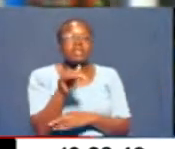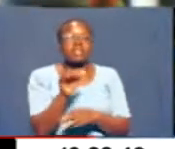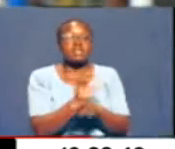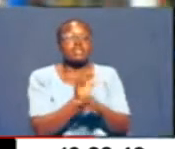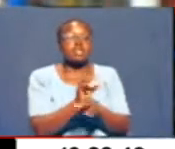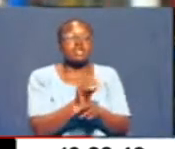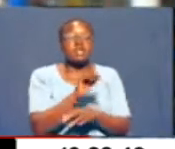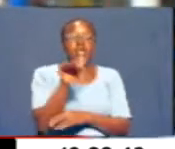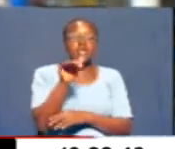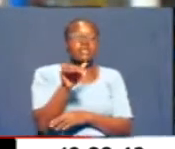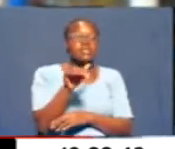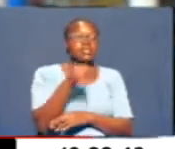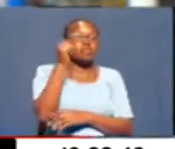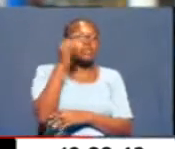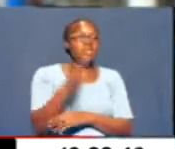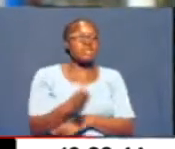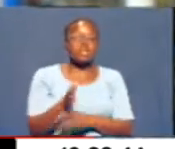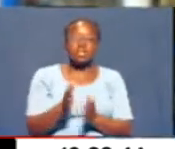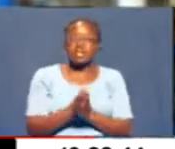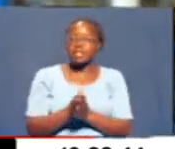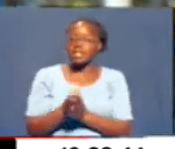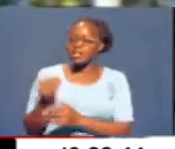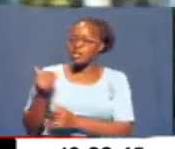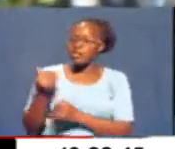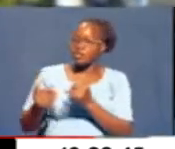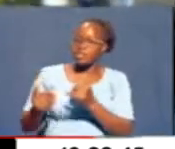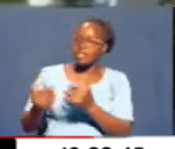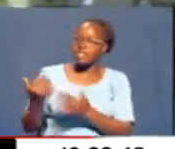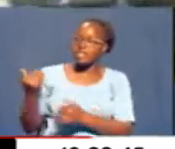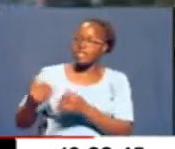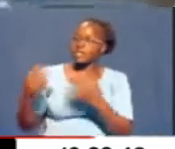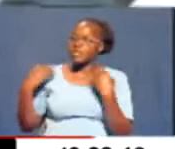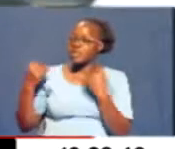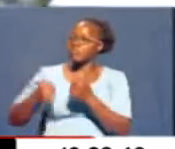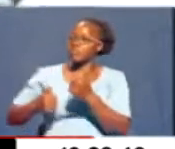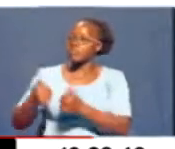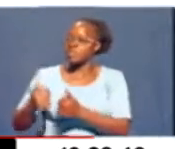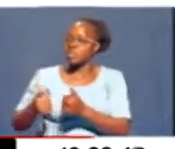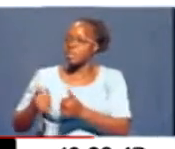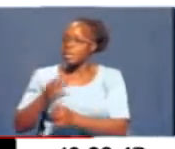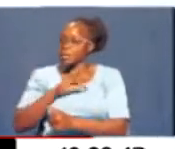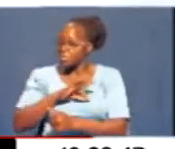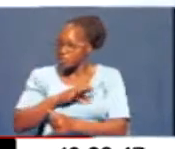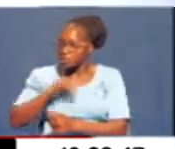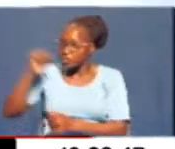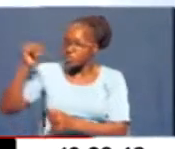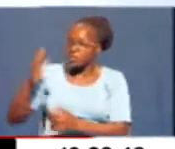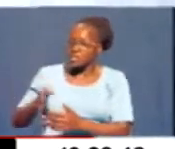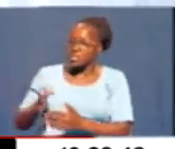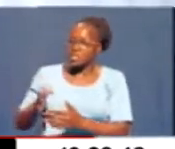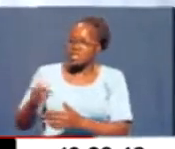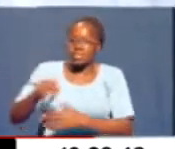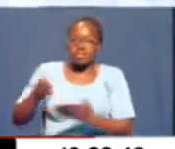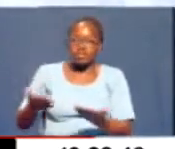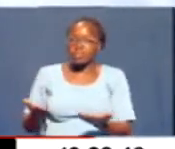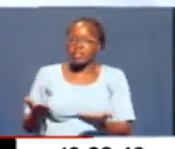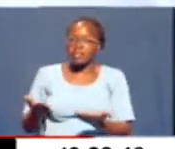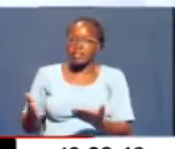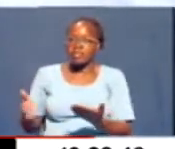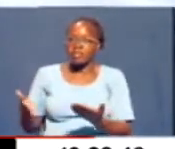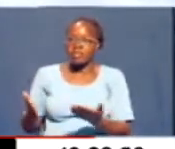politician. And in the end of it all, what's the end game? Does this stand to benefit the politicians in any way in the fullness of